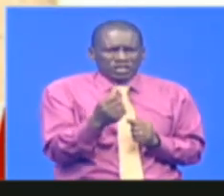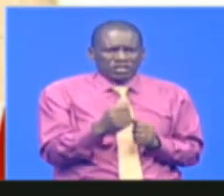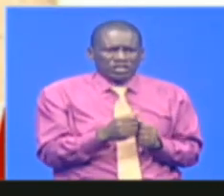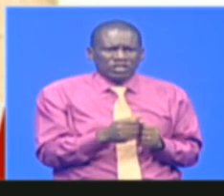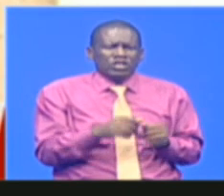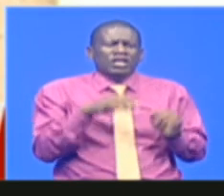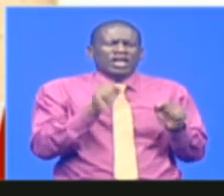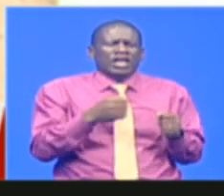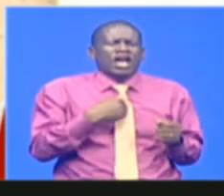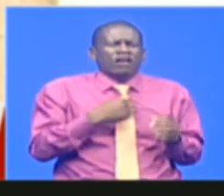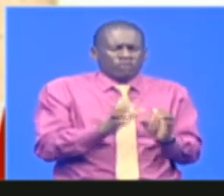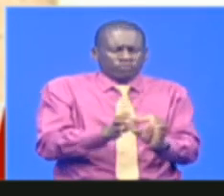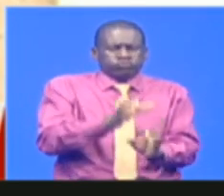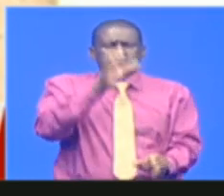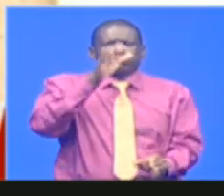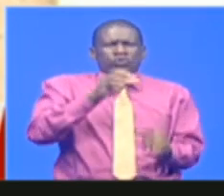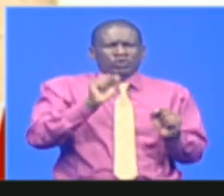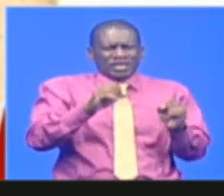We